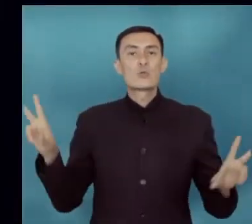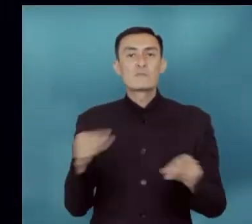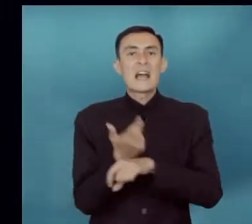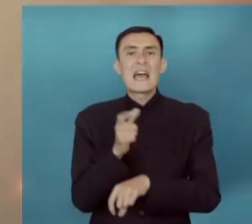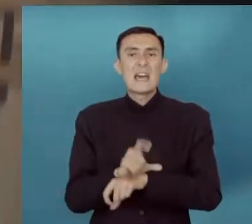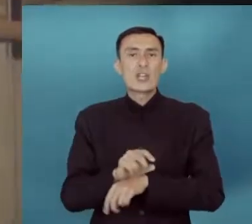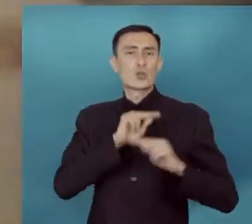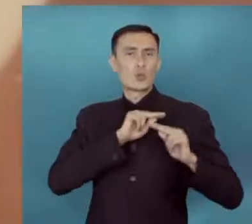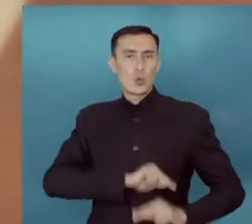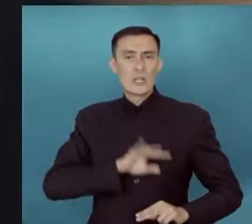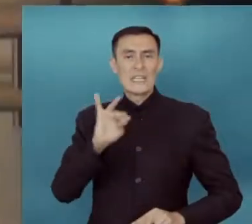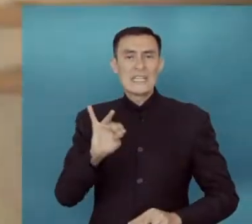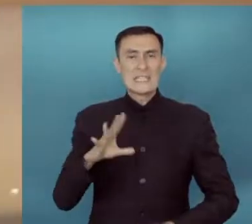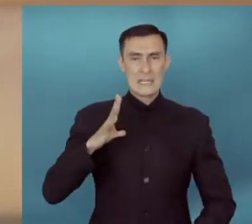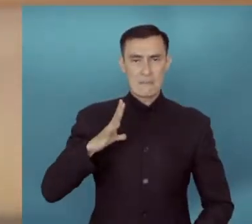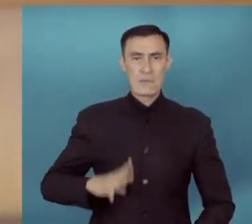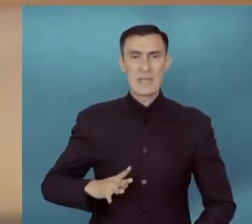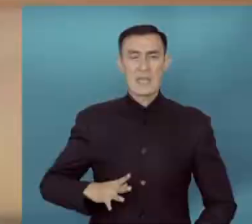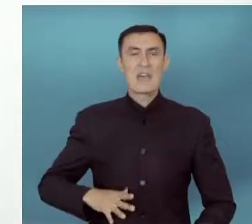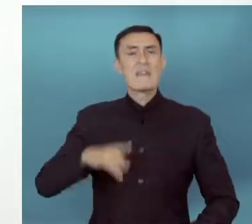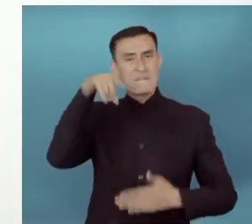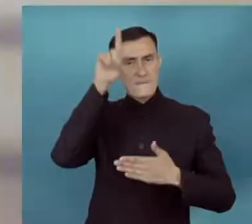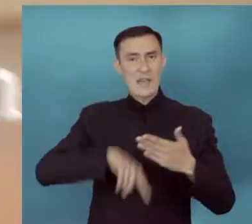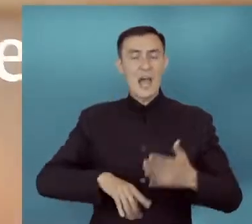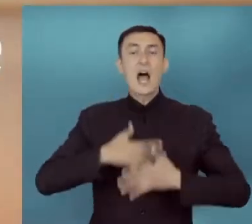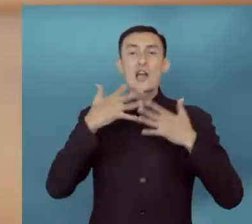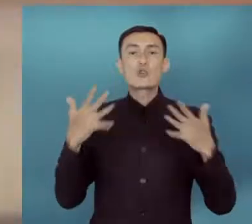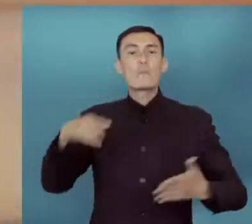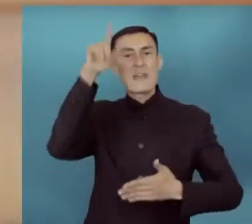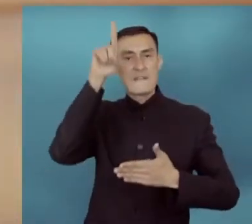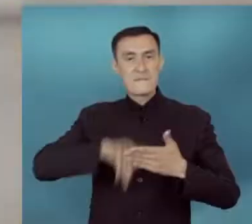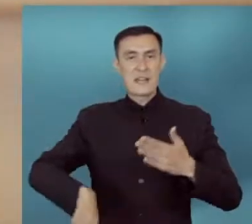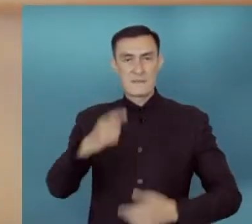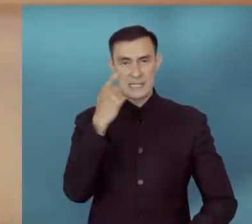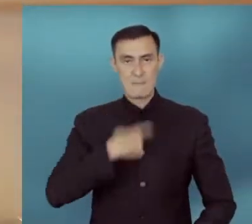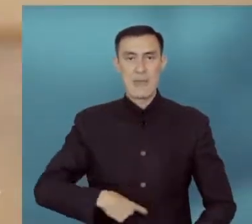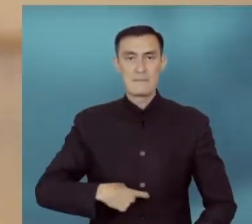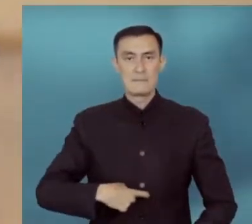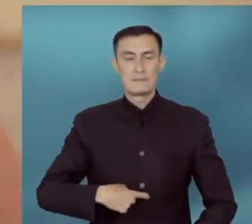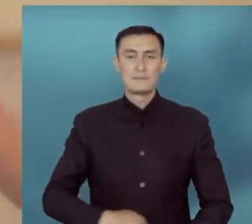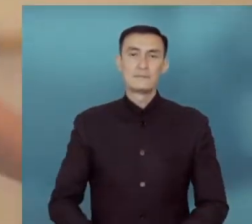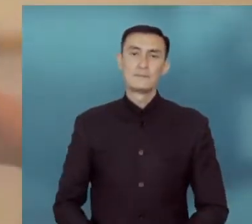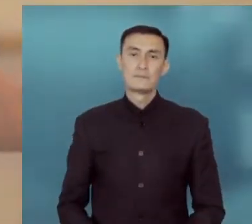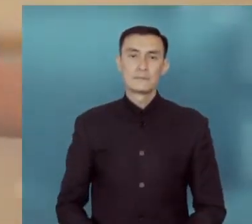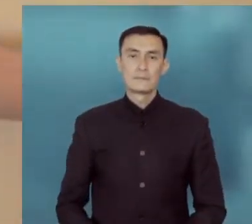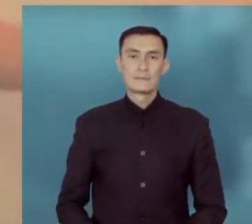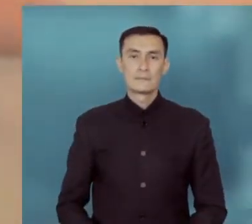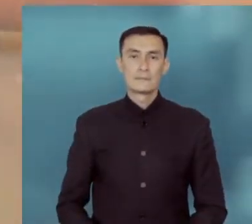hellish effort and angelic patience and confidence, great self-confidence.